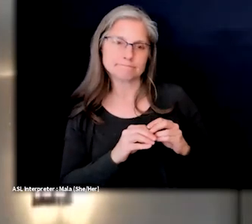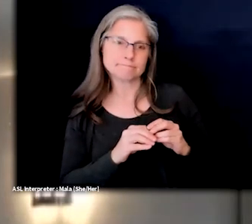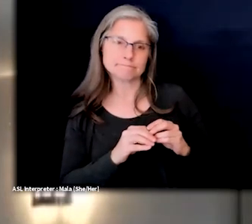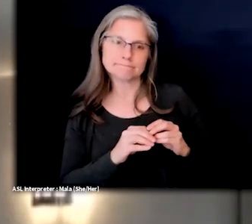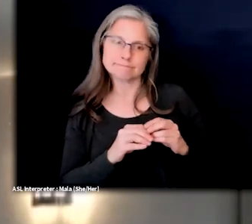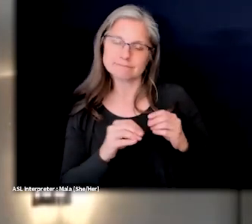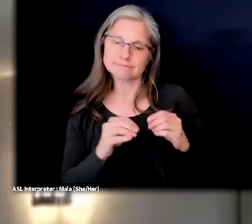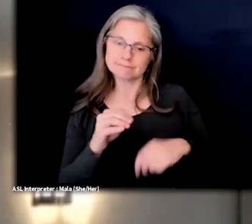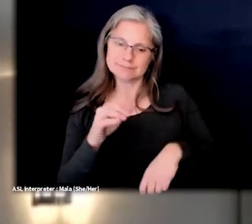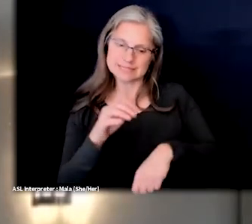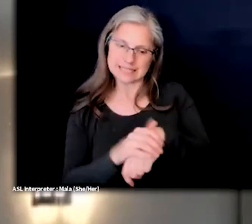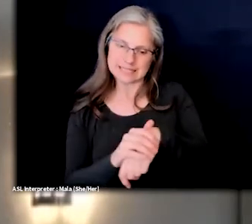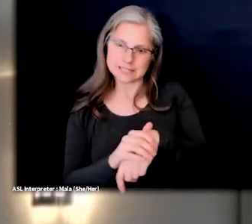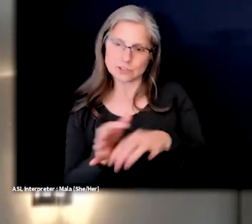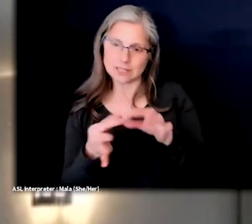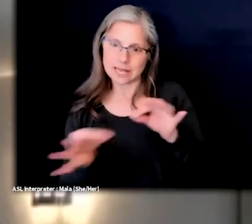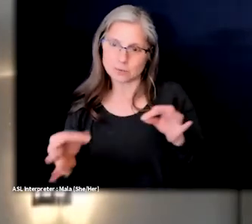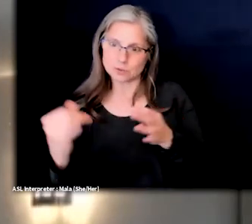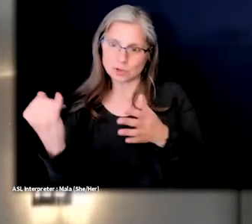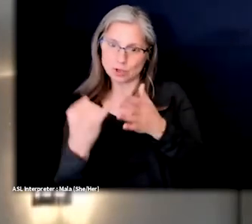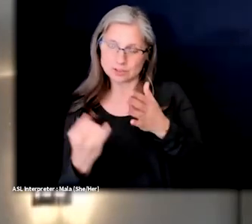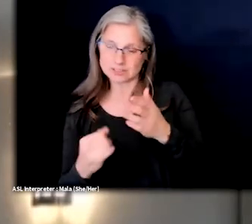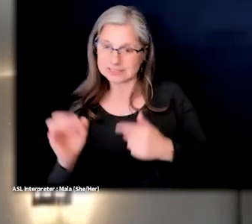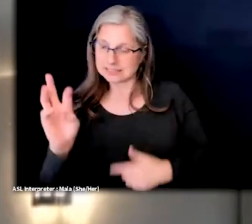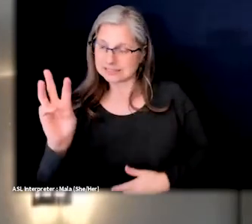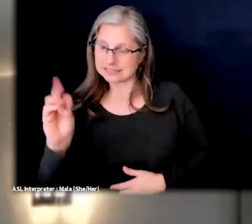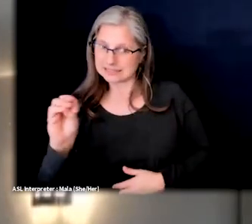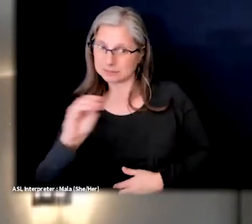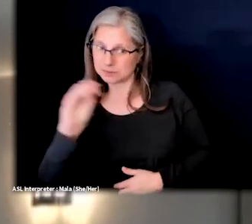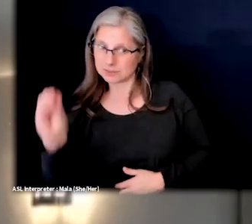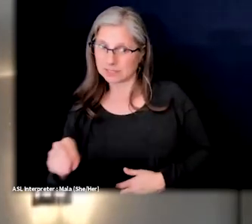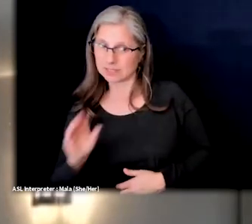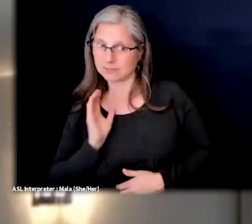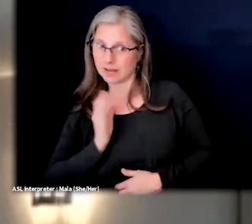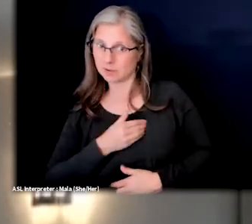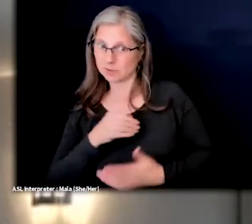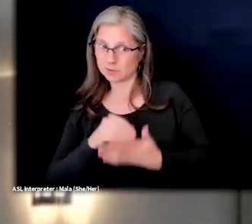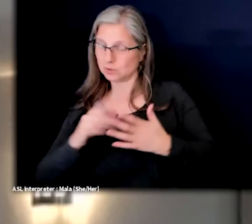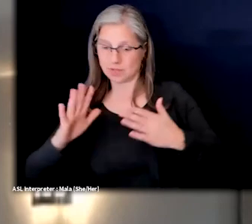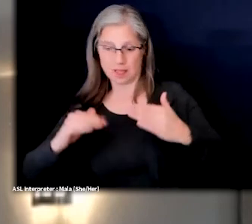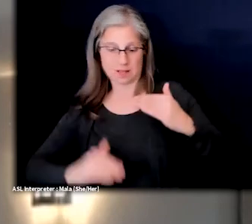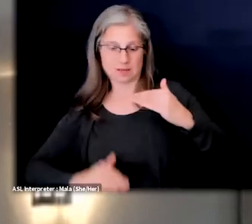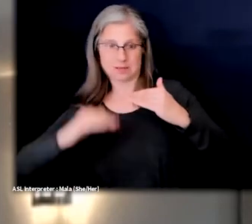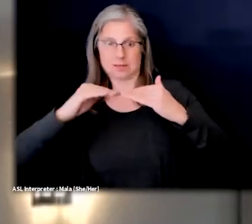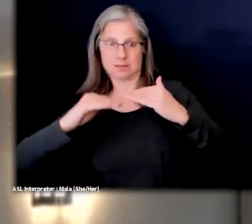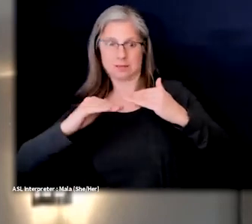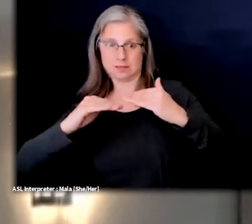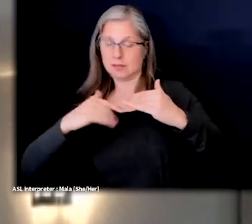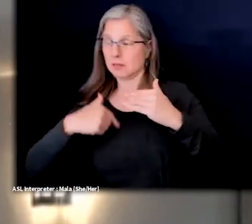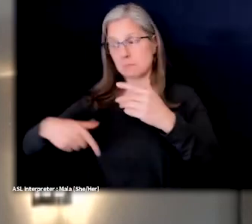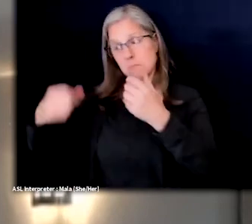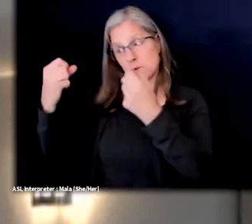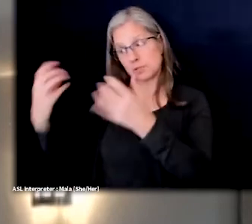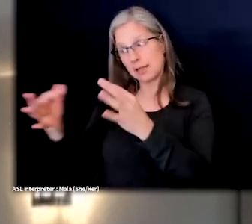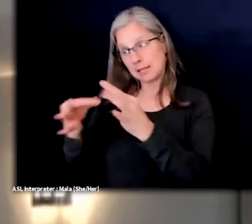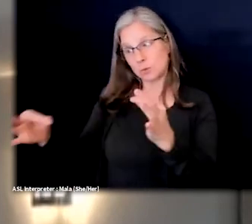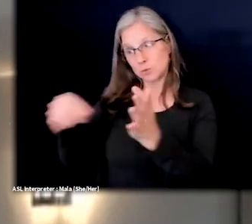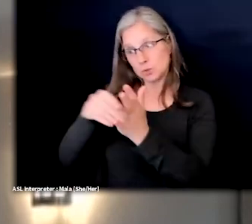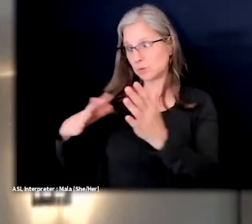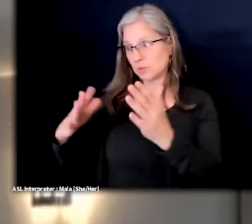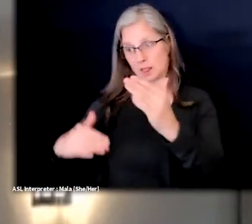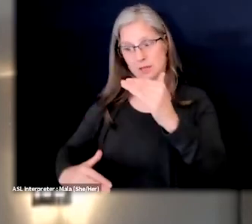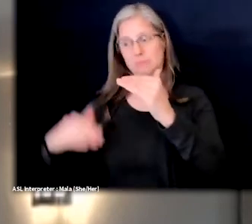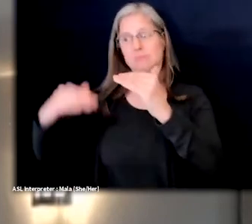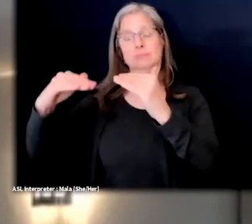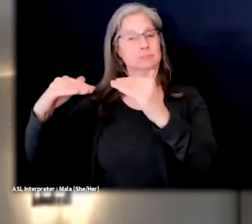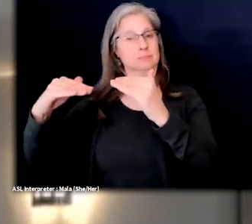English language arts, there were 60% of our students that were not at grade level, and those were multilingual